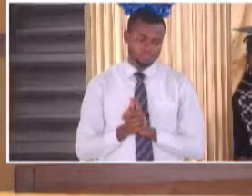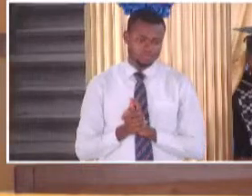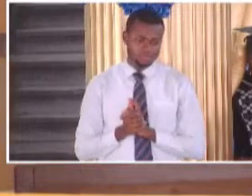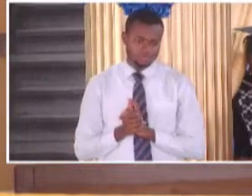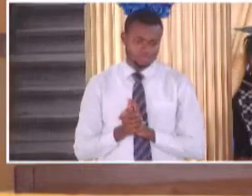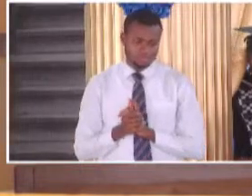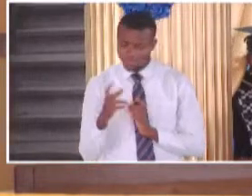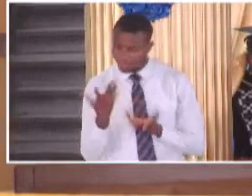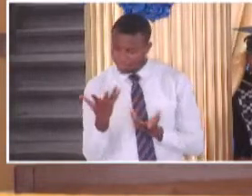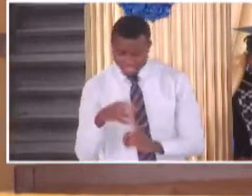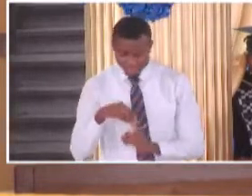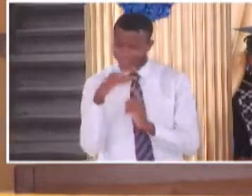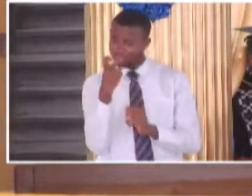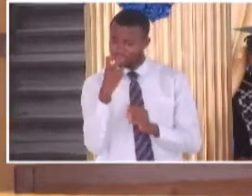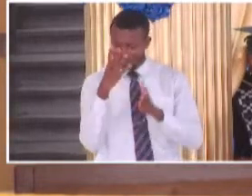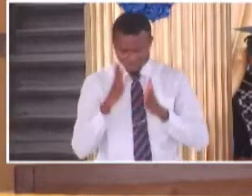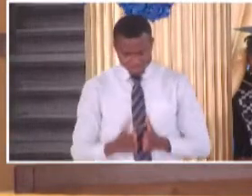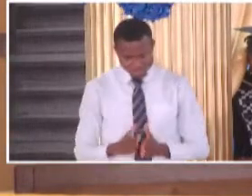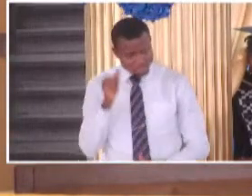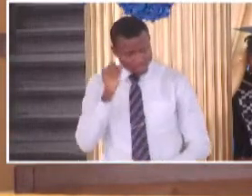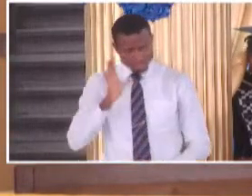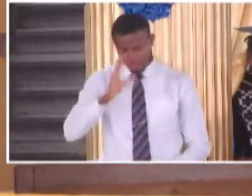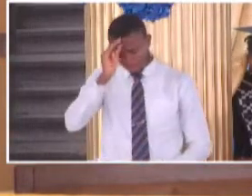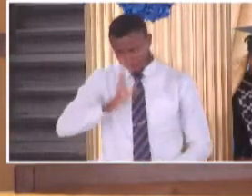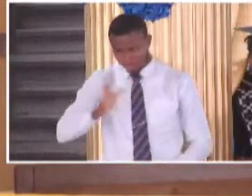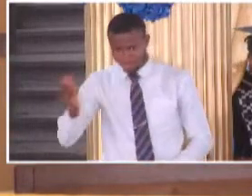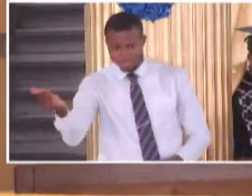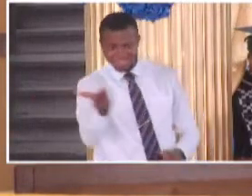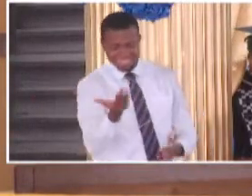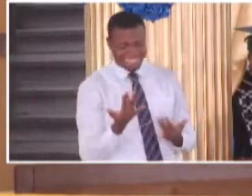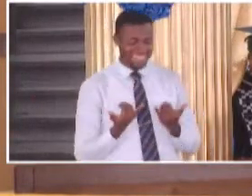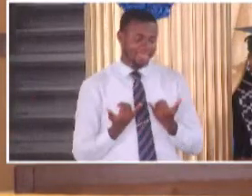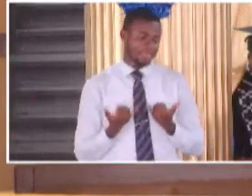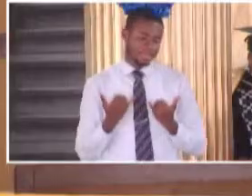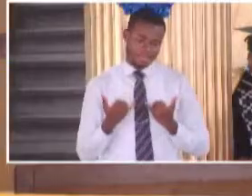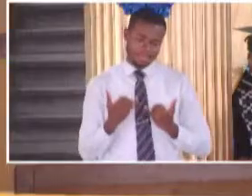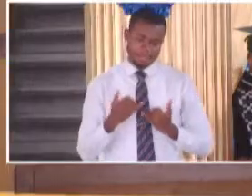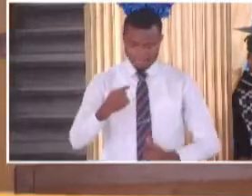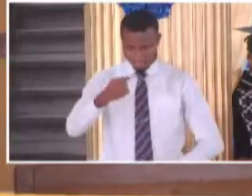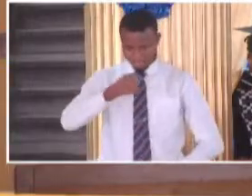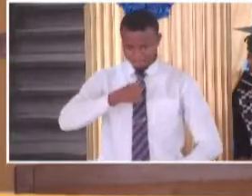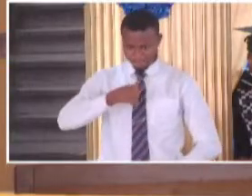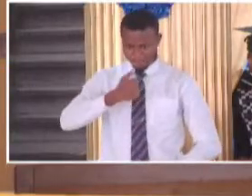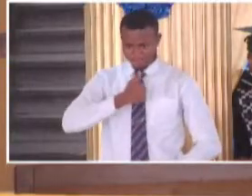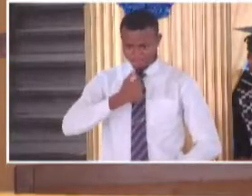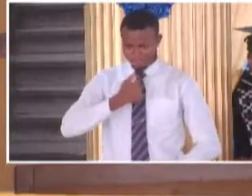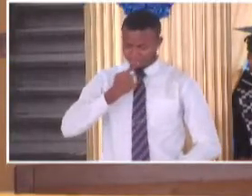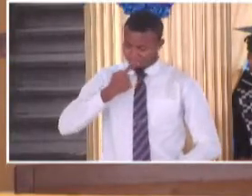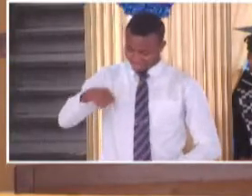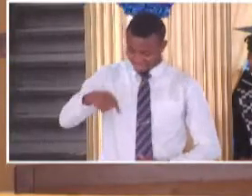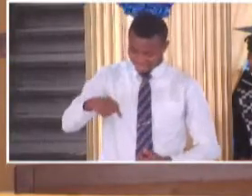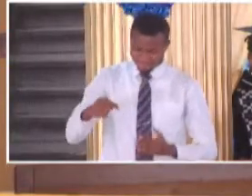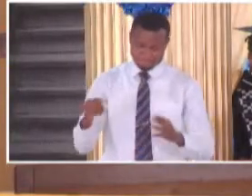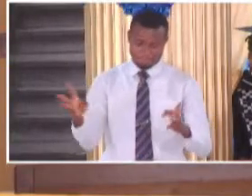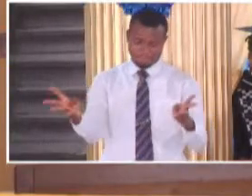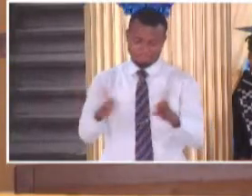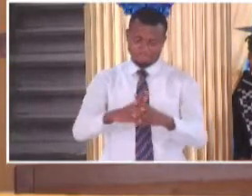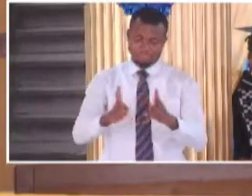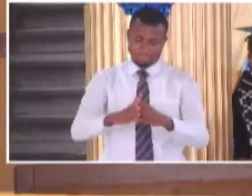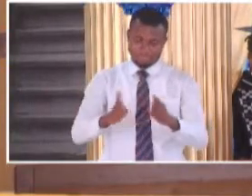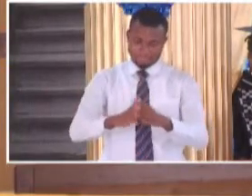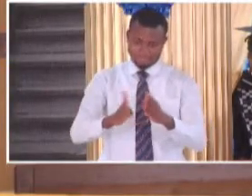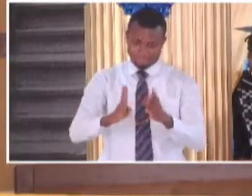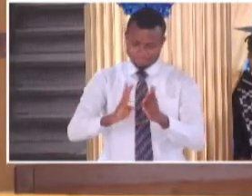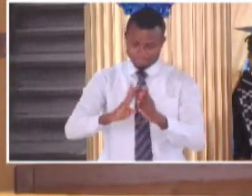Distinguished guest speaker, ladies and gentlemen, it is now my pleasure to declare this assembly